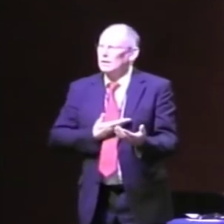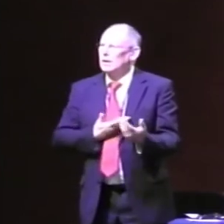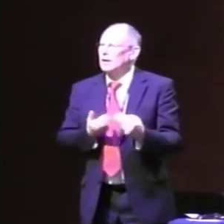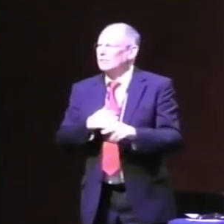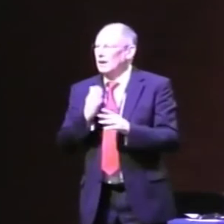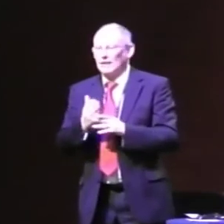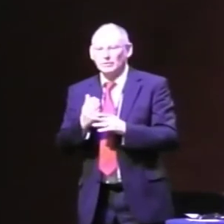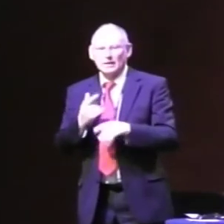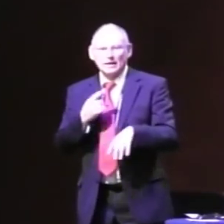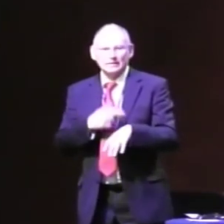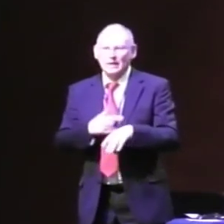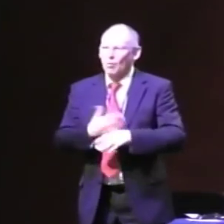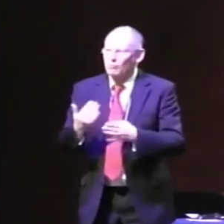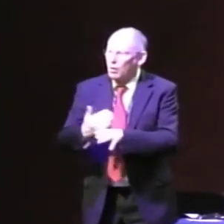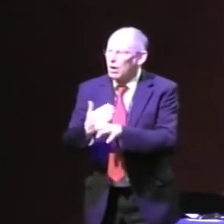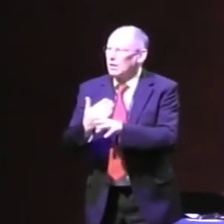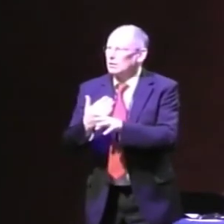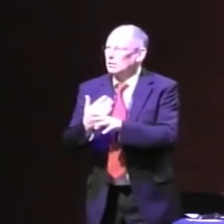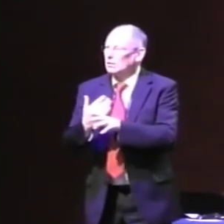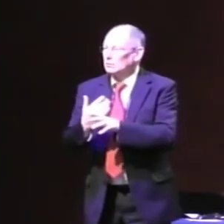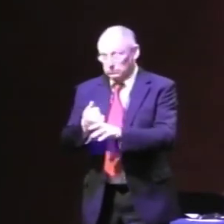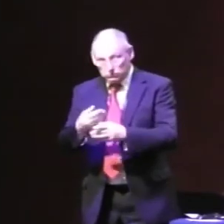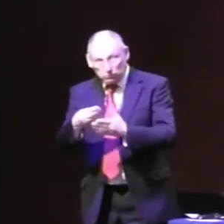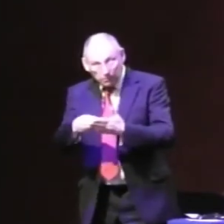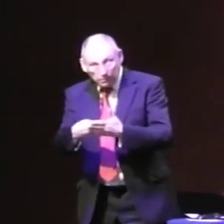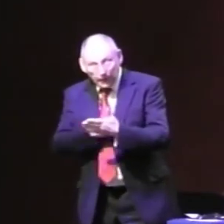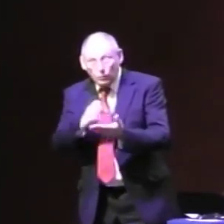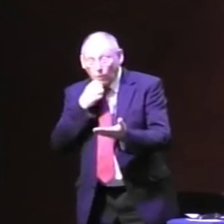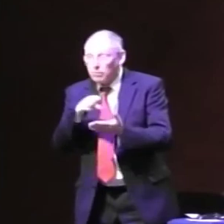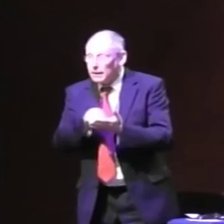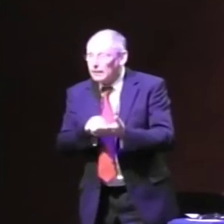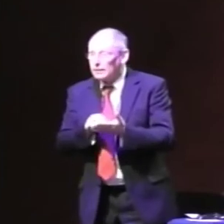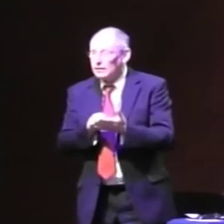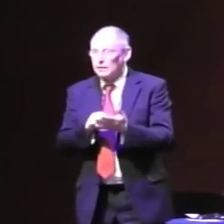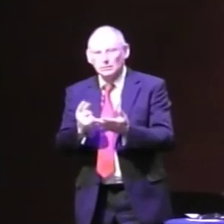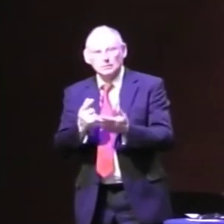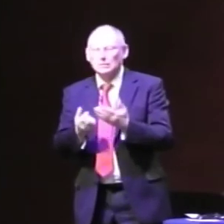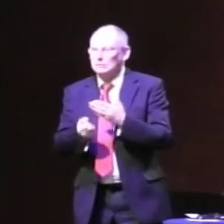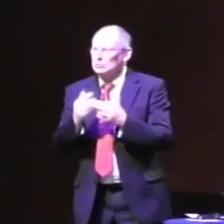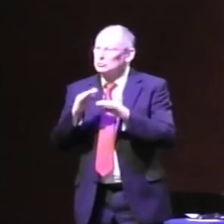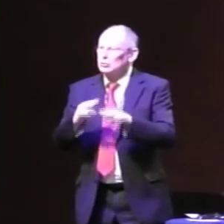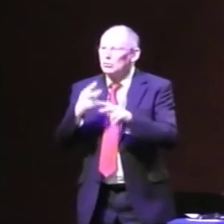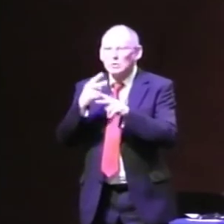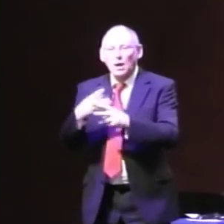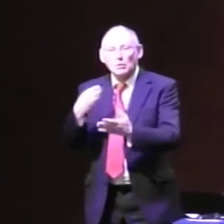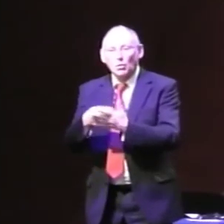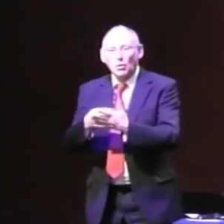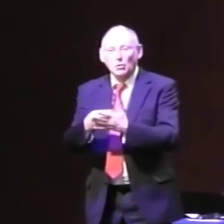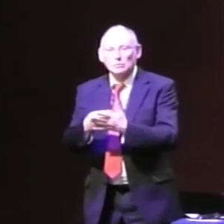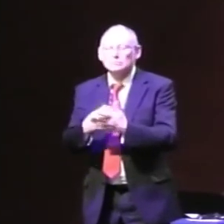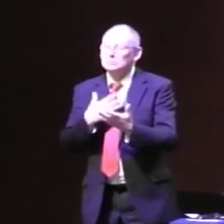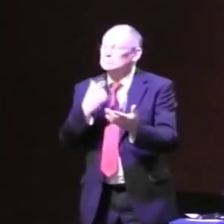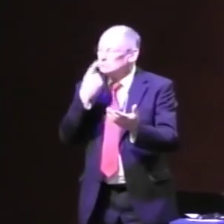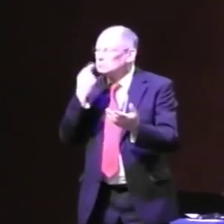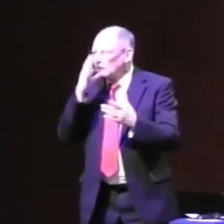have to take time off work? Do we get paid? And what happens to childcare costs? Well, we were able to advise them